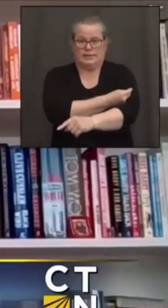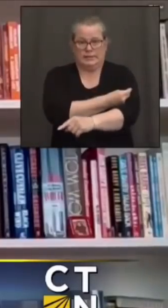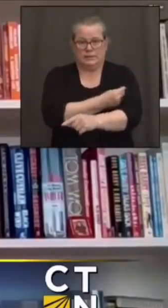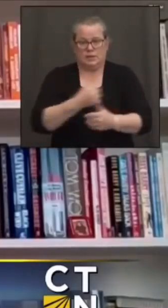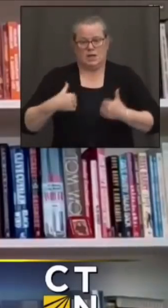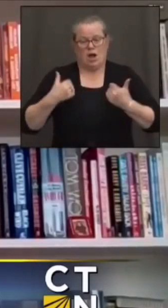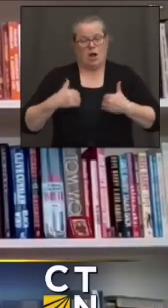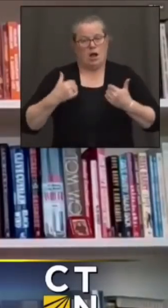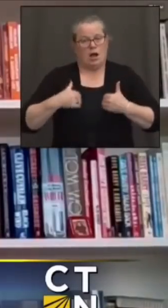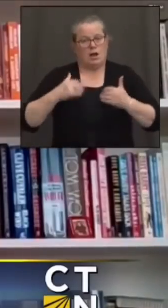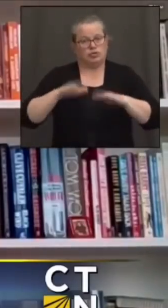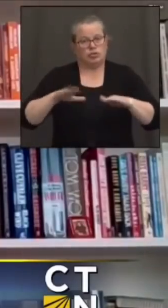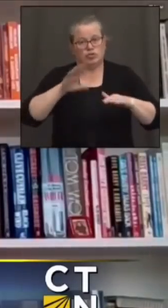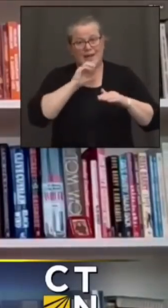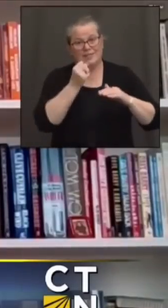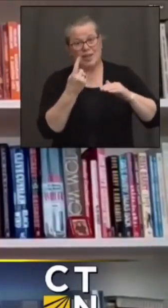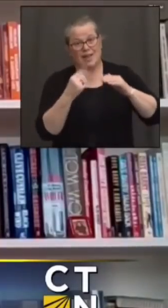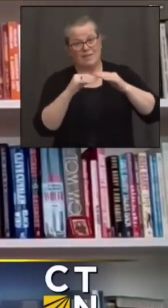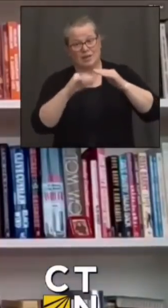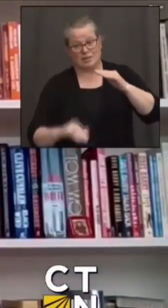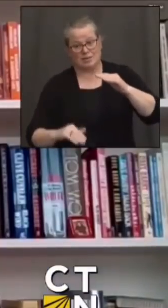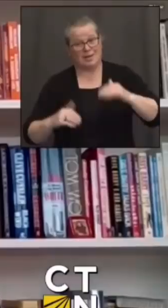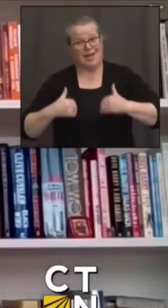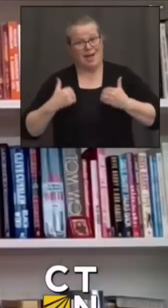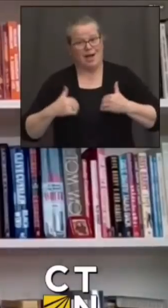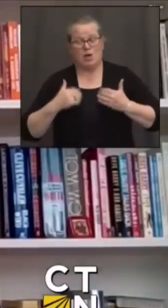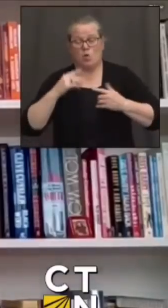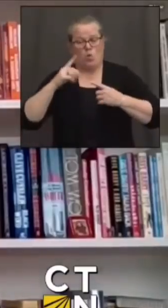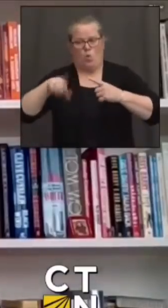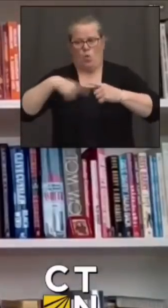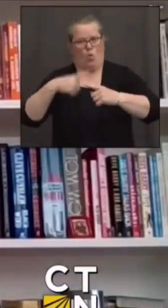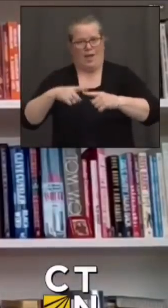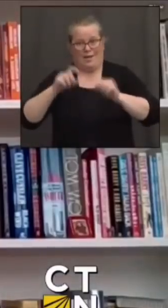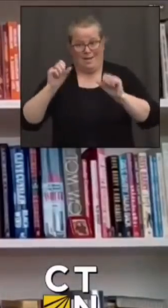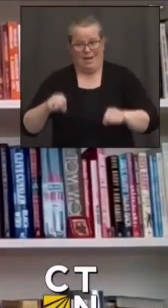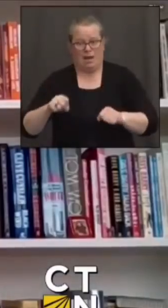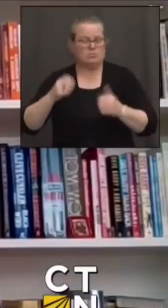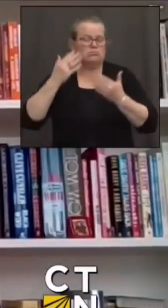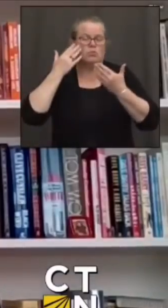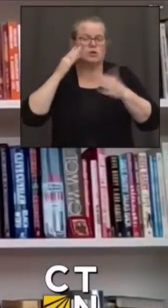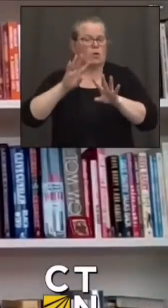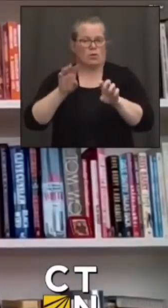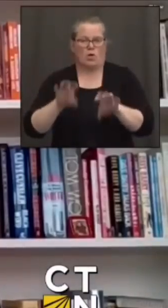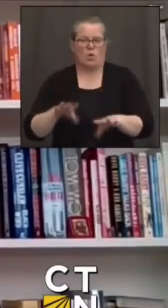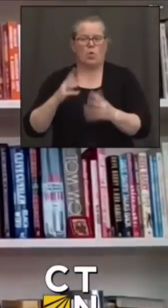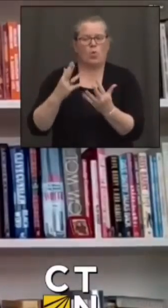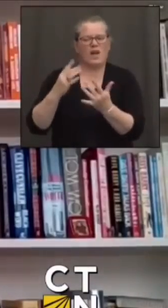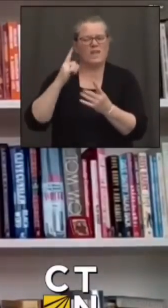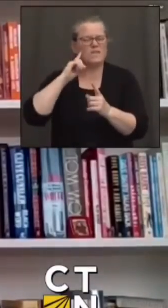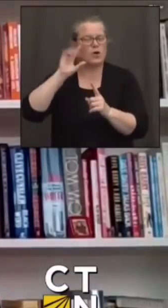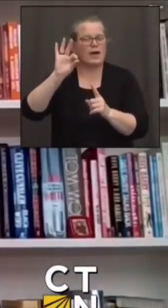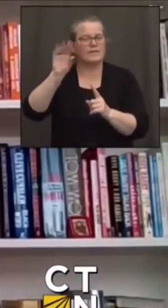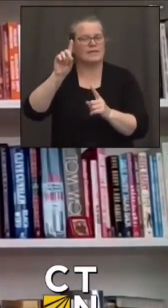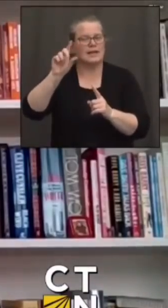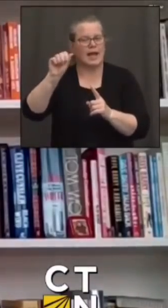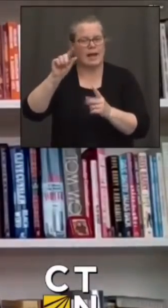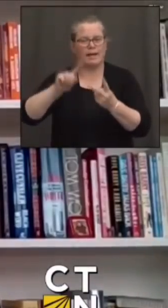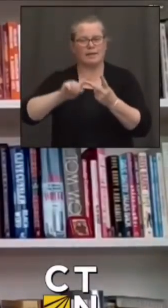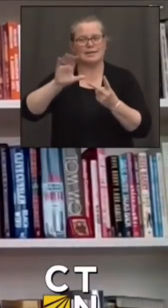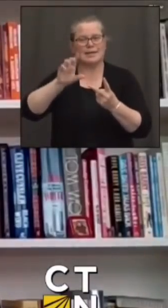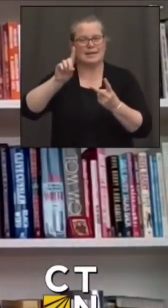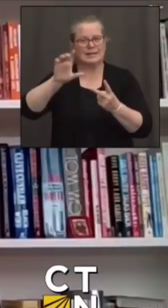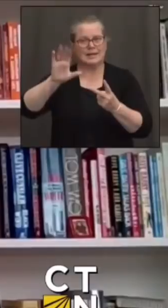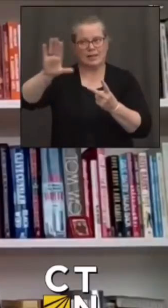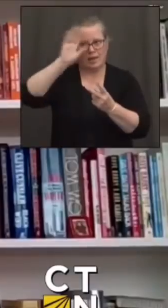children will be until we see the data and until we have information from the FDA and the CDC.